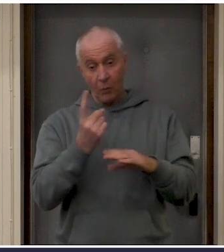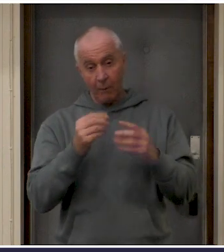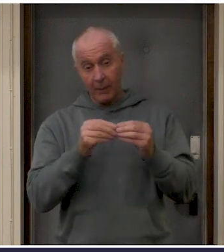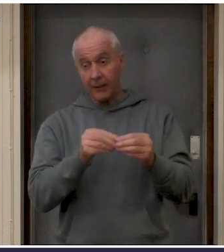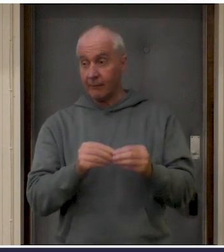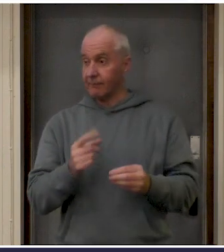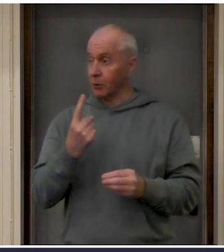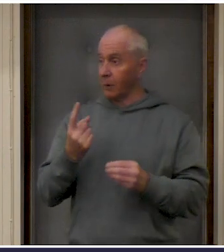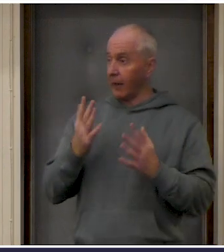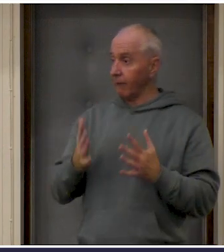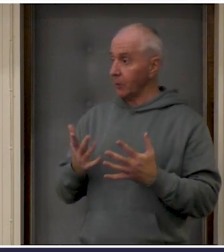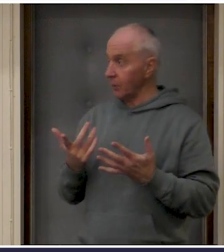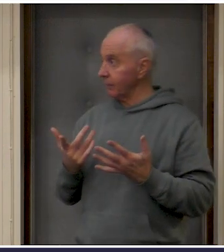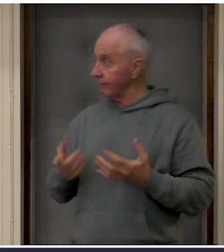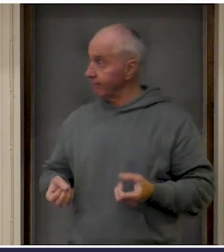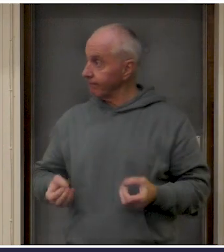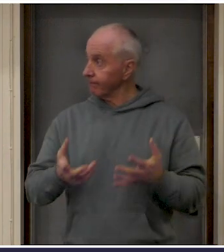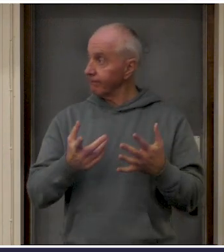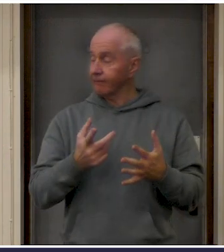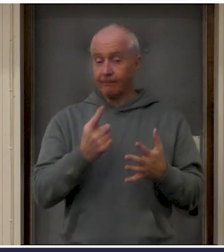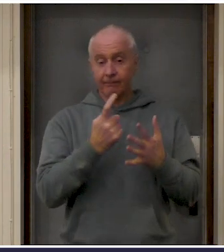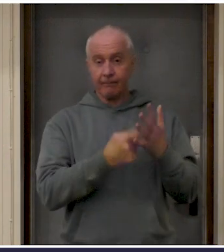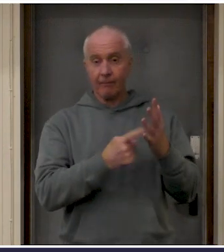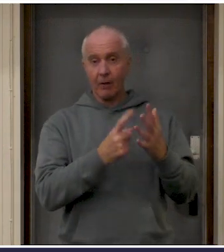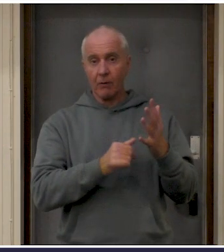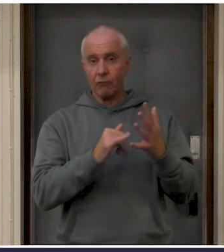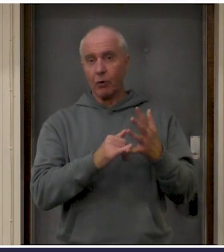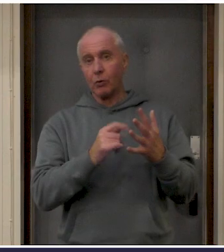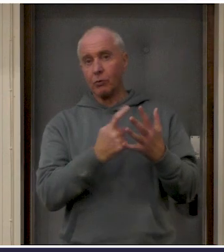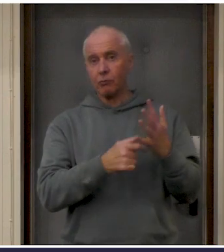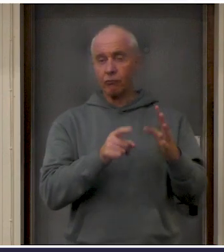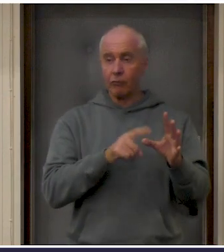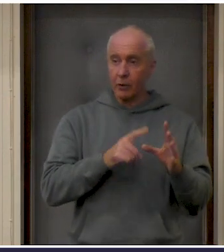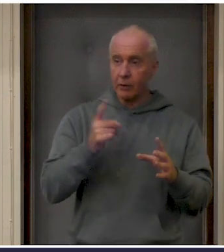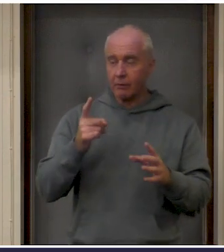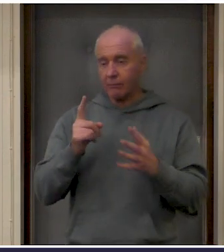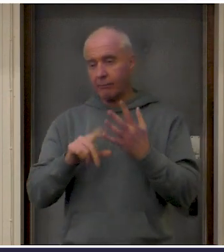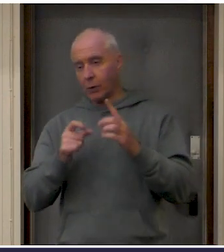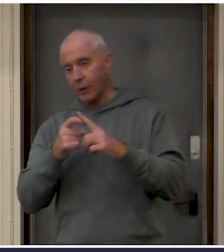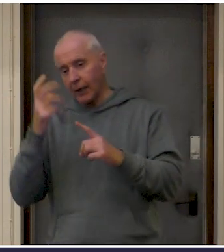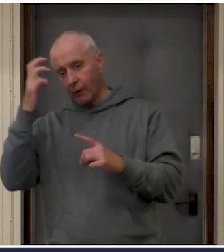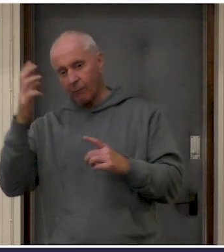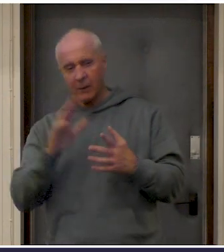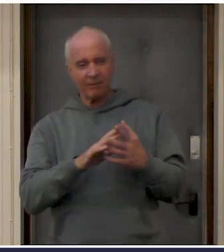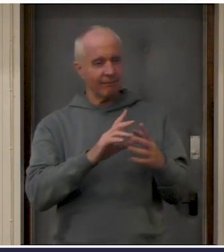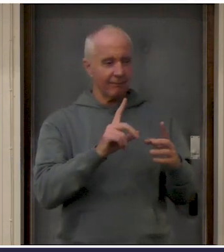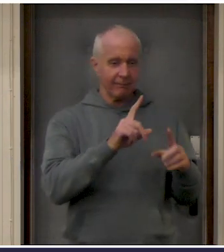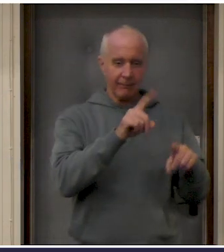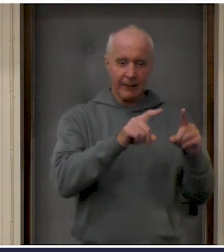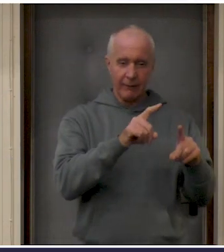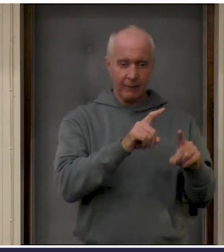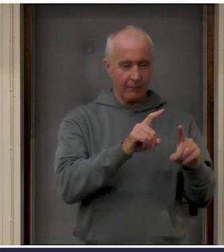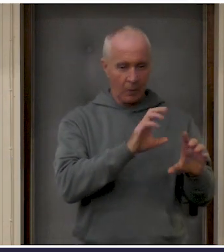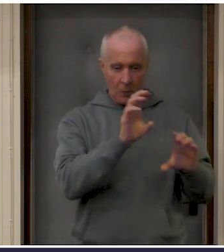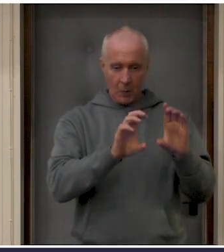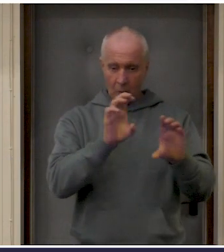to pay that. So Rolls-Royce has paid some of it. Some of the other shareholders have put money in. The UK government's put some money in. But there's a